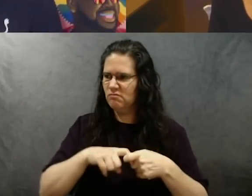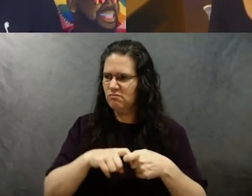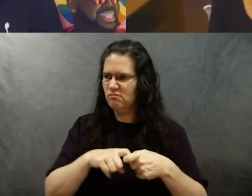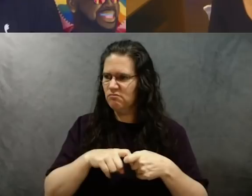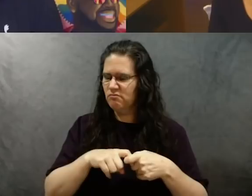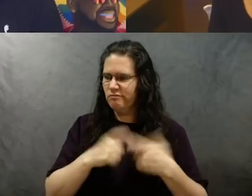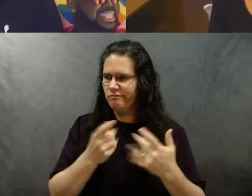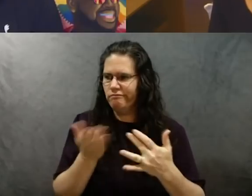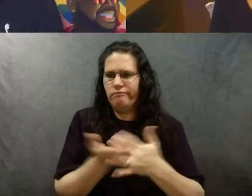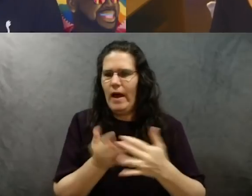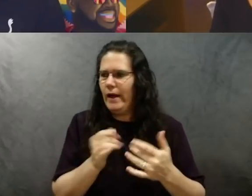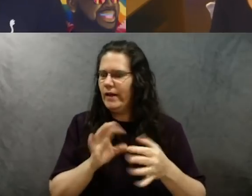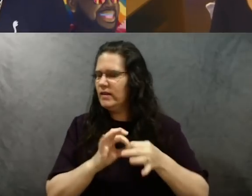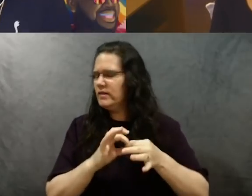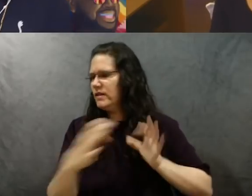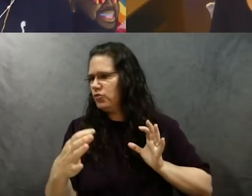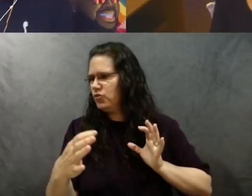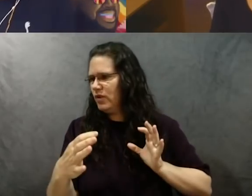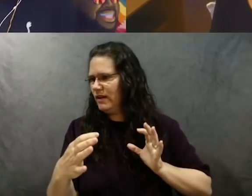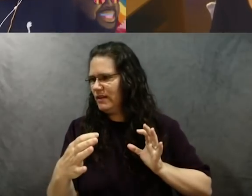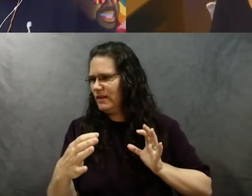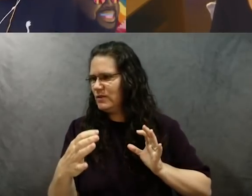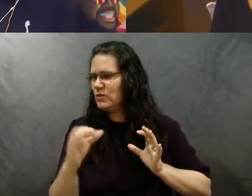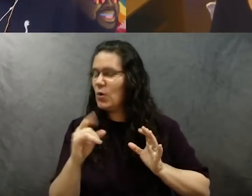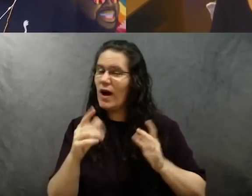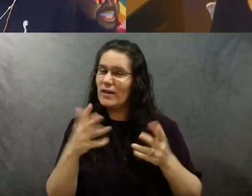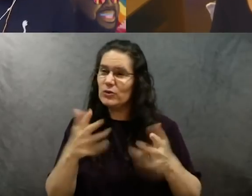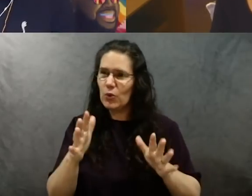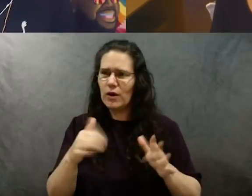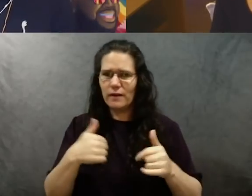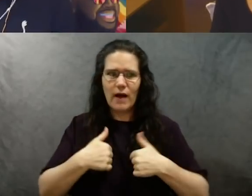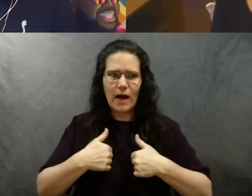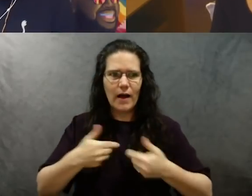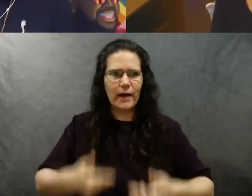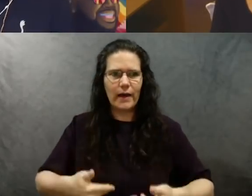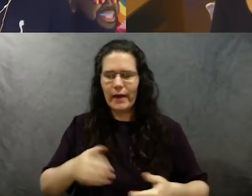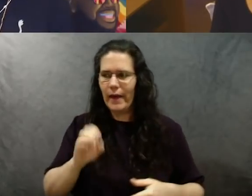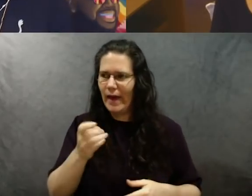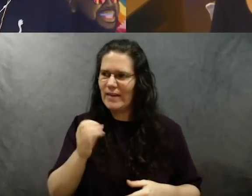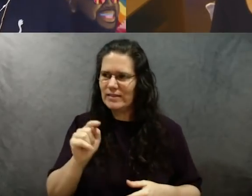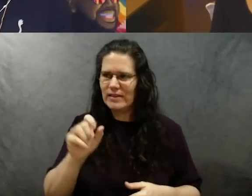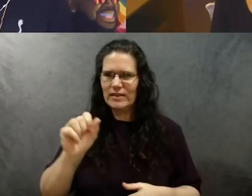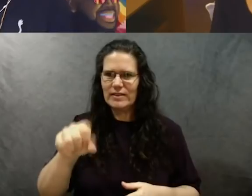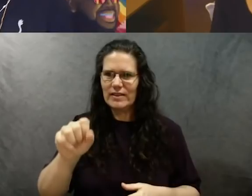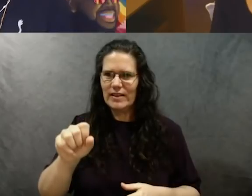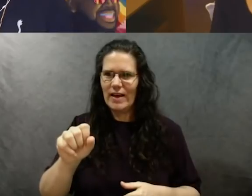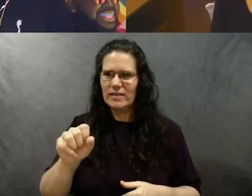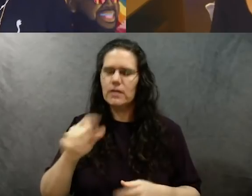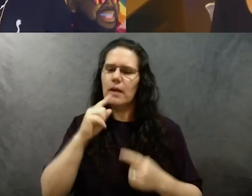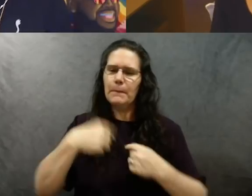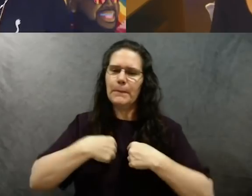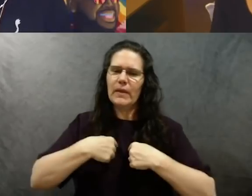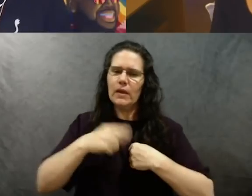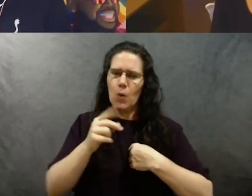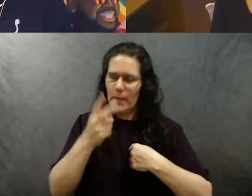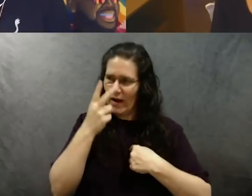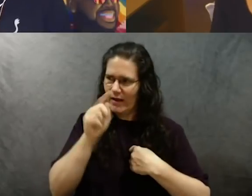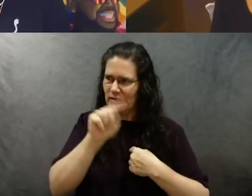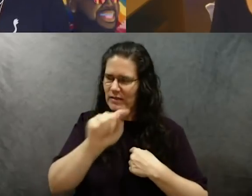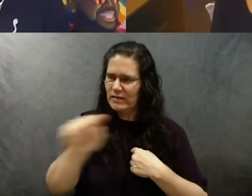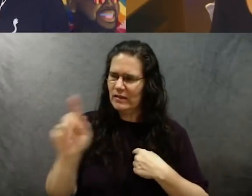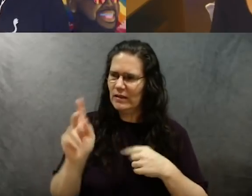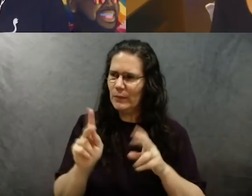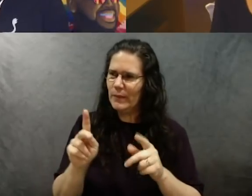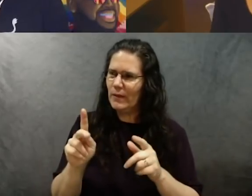now. And so I kind of exist, you know, not me, but I'm just saying that, you know, I see people existing within this kind